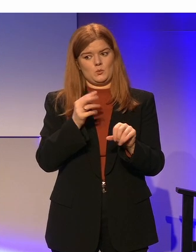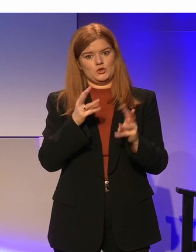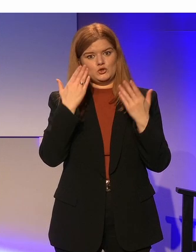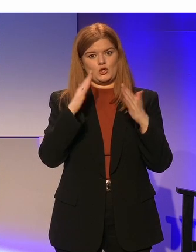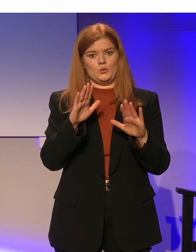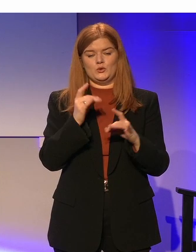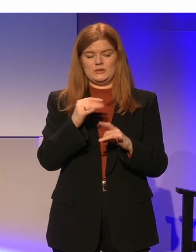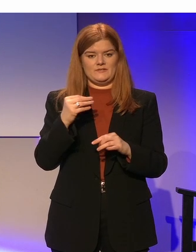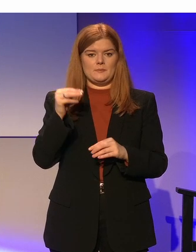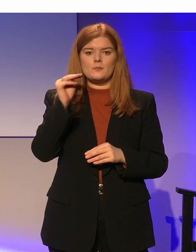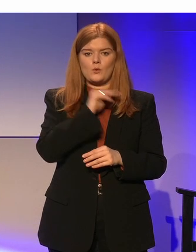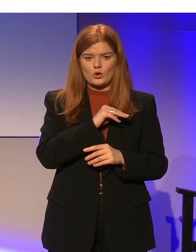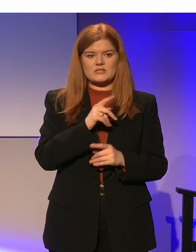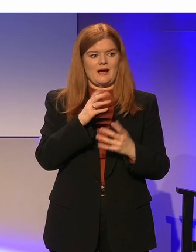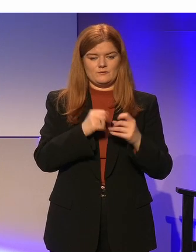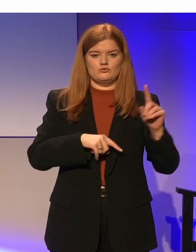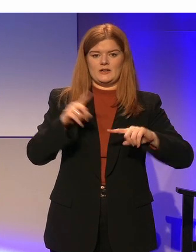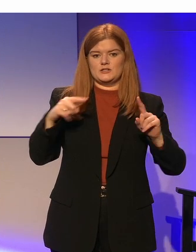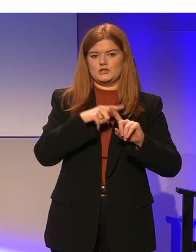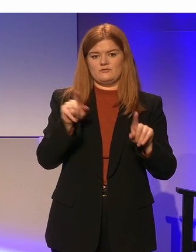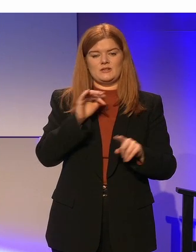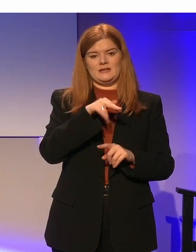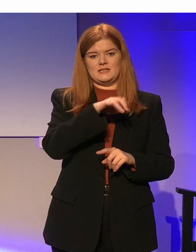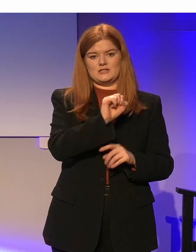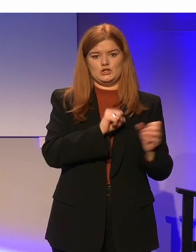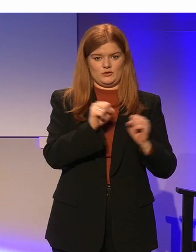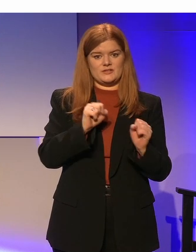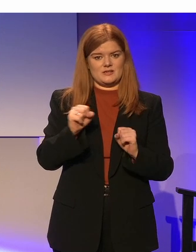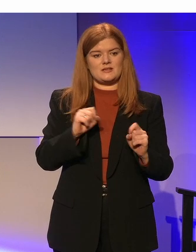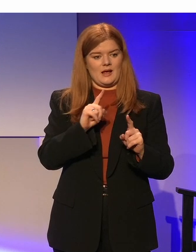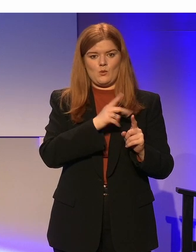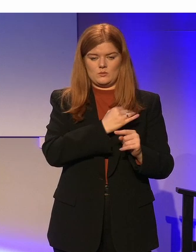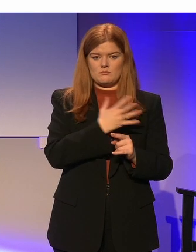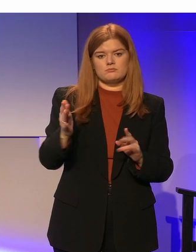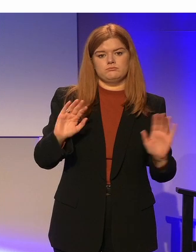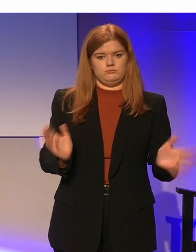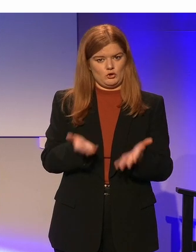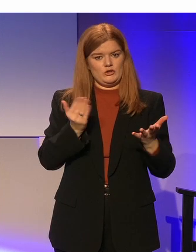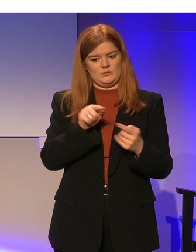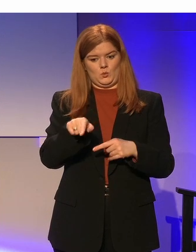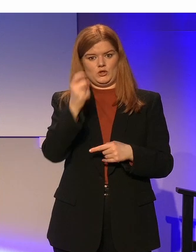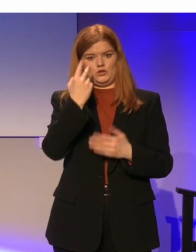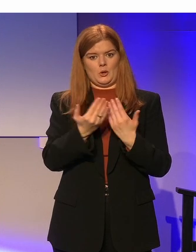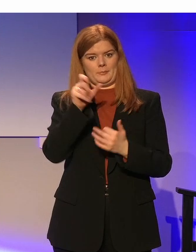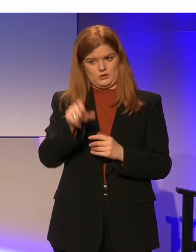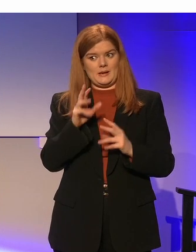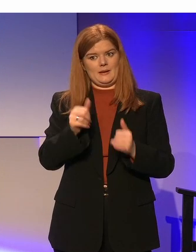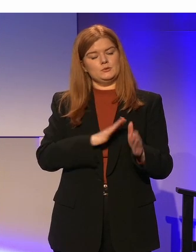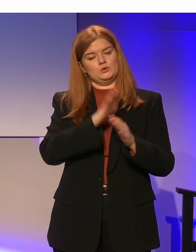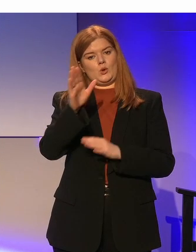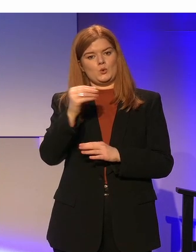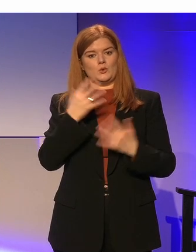how cumulatively a range of NCSE services are enabling this young person to